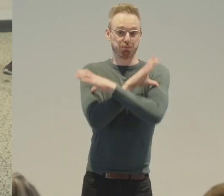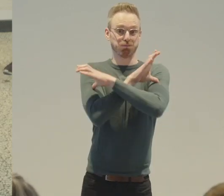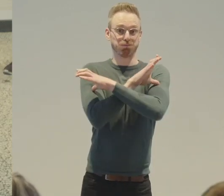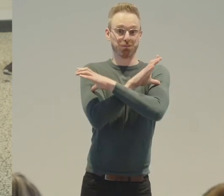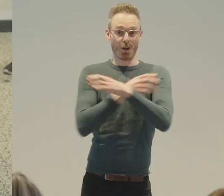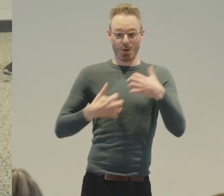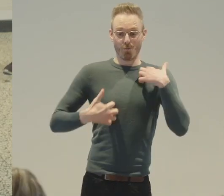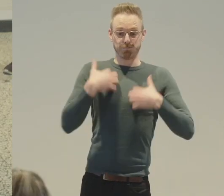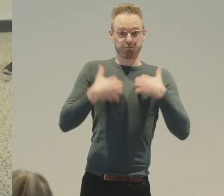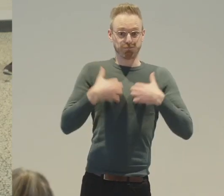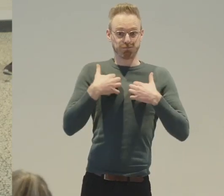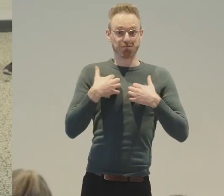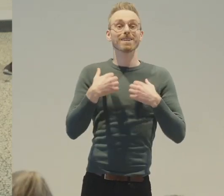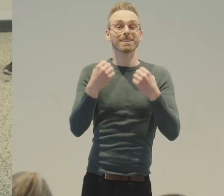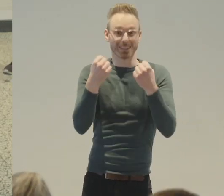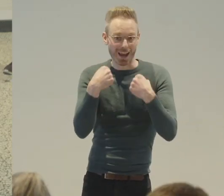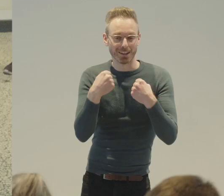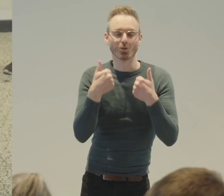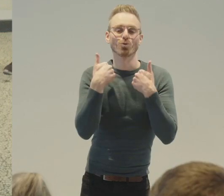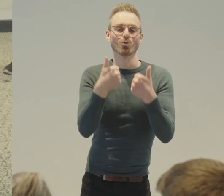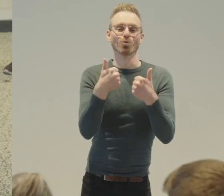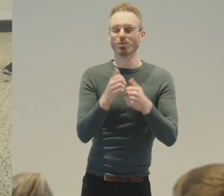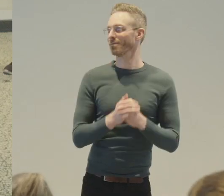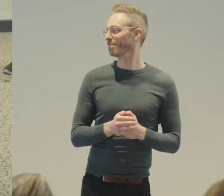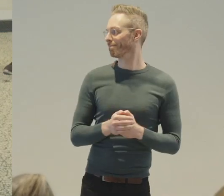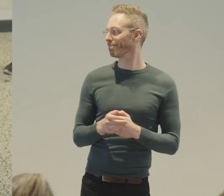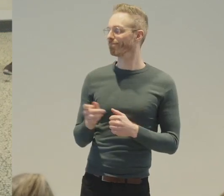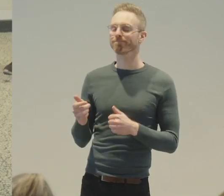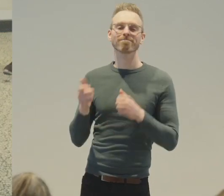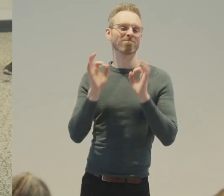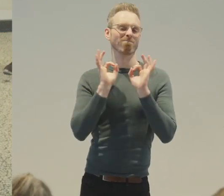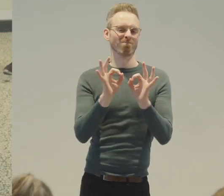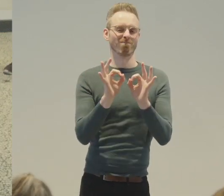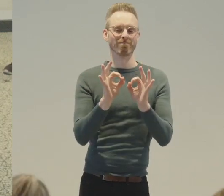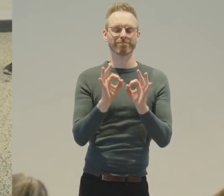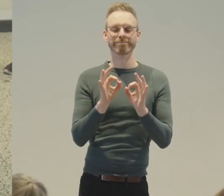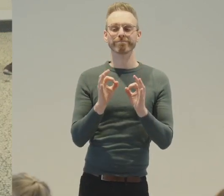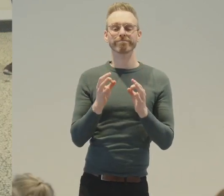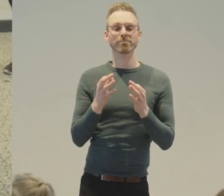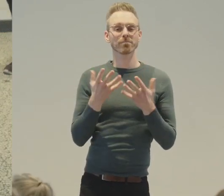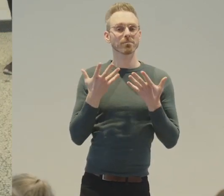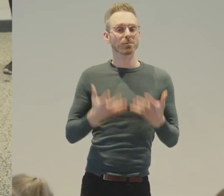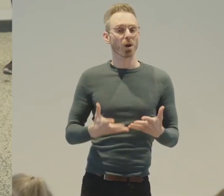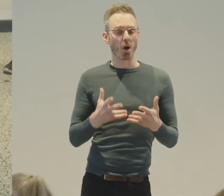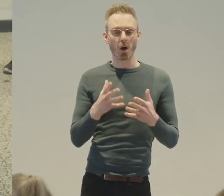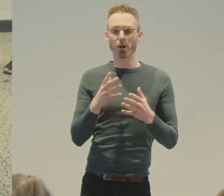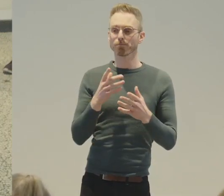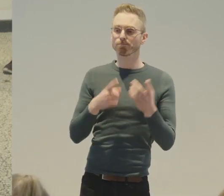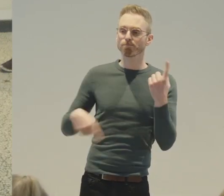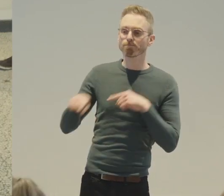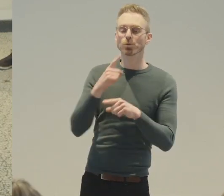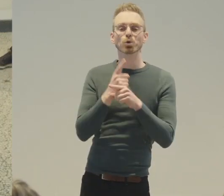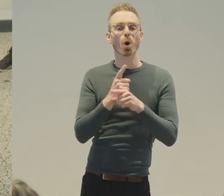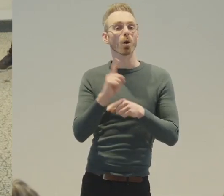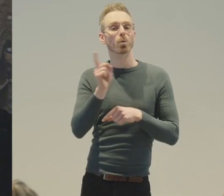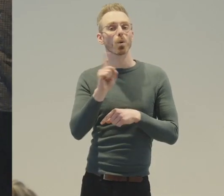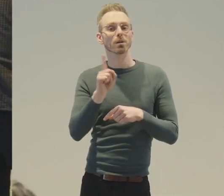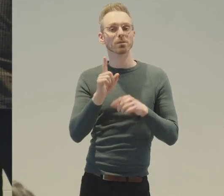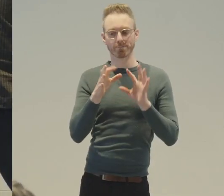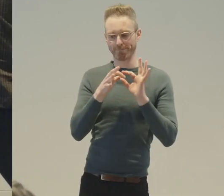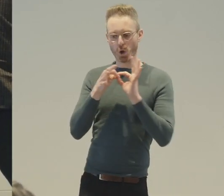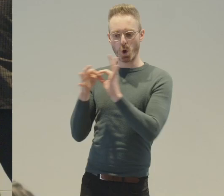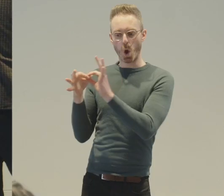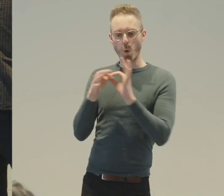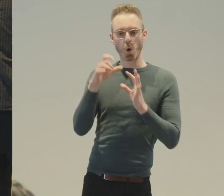Ah, that's good. That's good. Brilliant. So we are now going to be talking about co-leadership. And Charlotte, this has been a